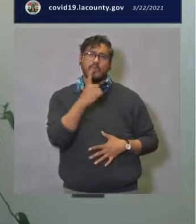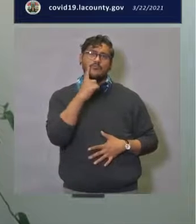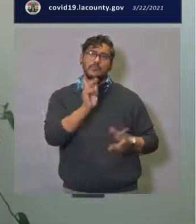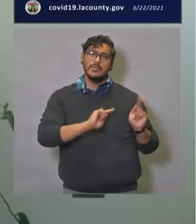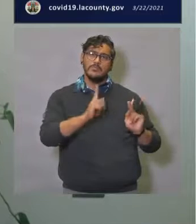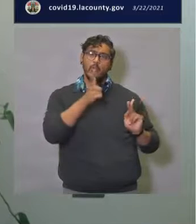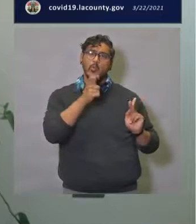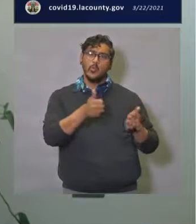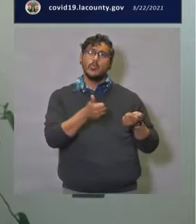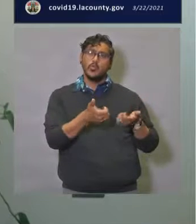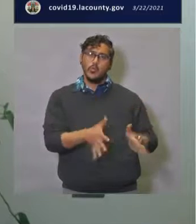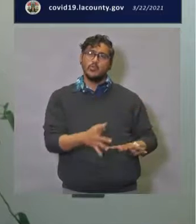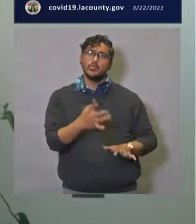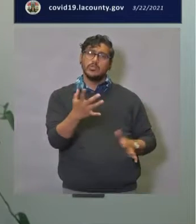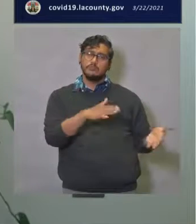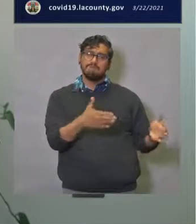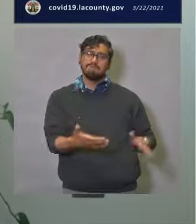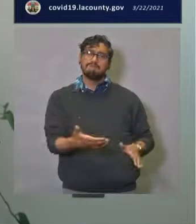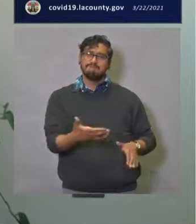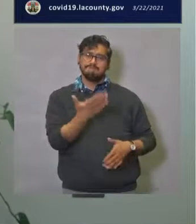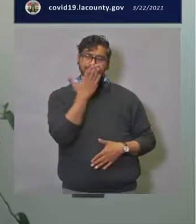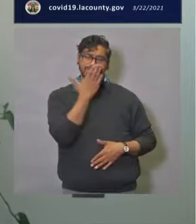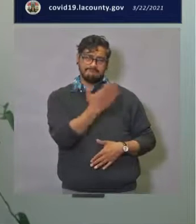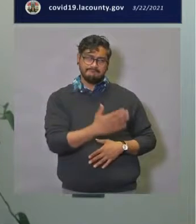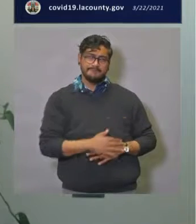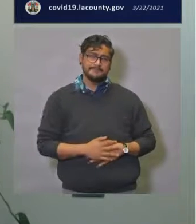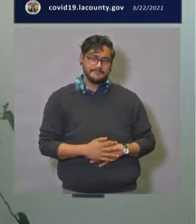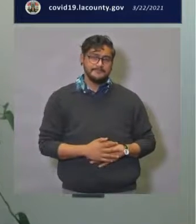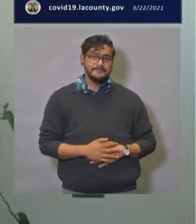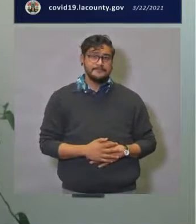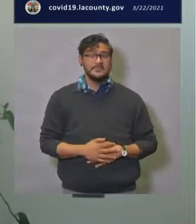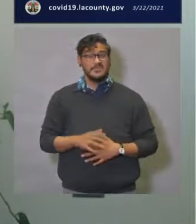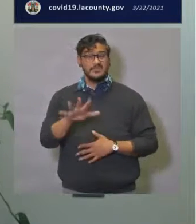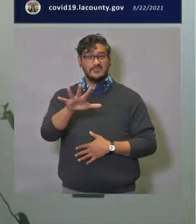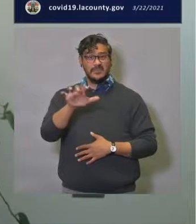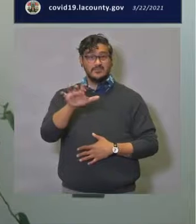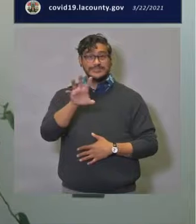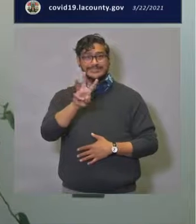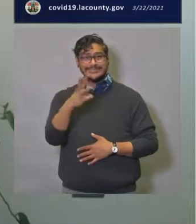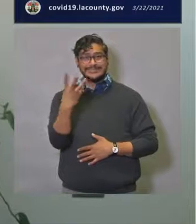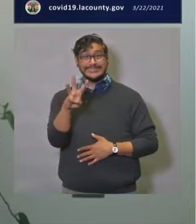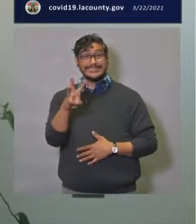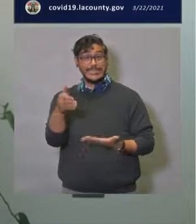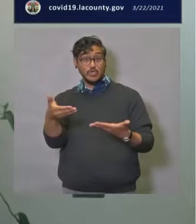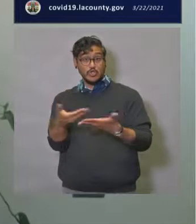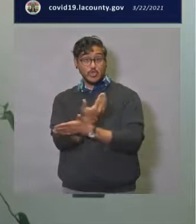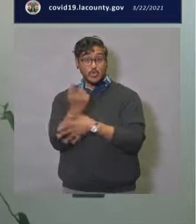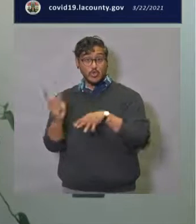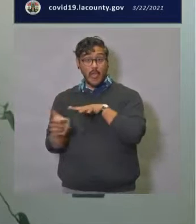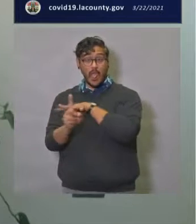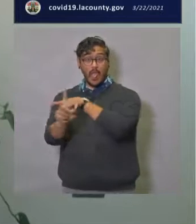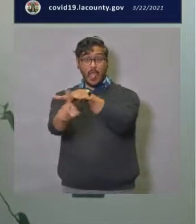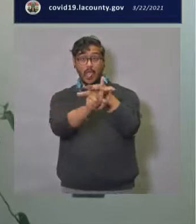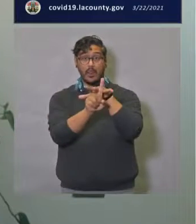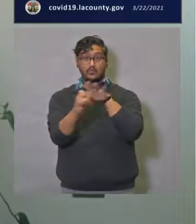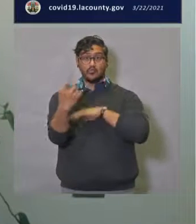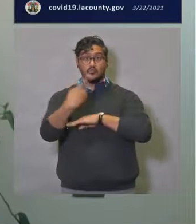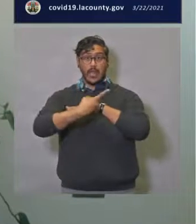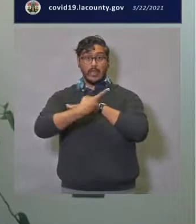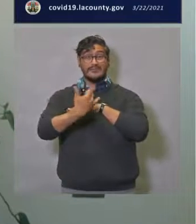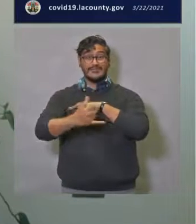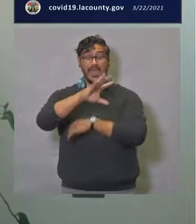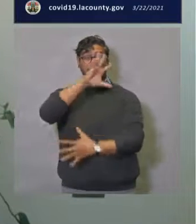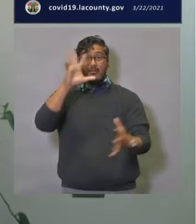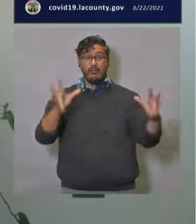loved one, and we share your grief. We're reporting 516 new cases today, bringing the total number